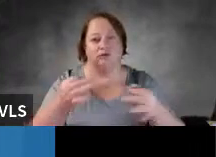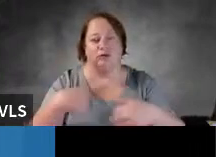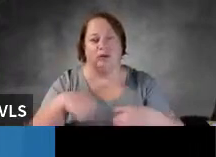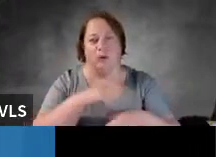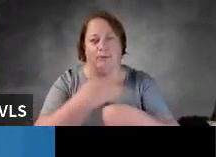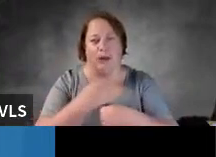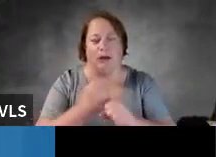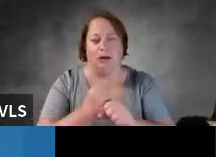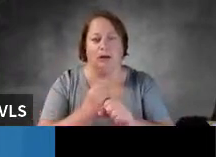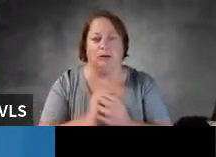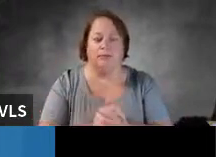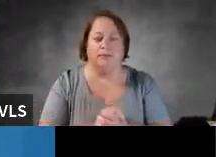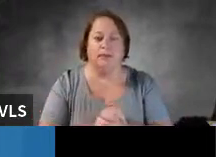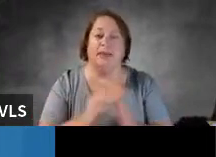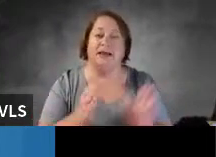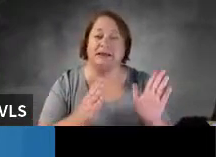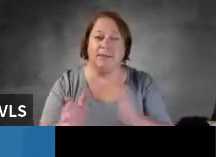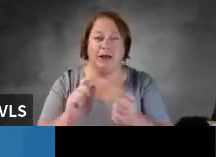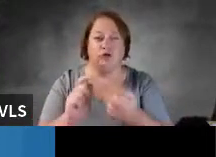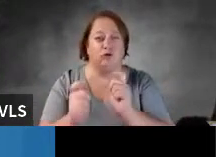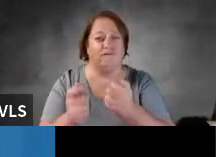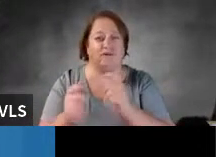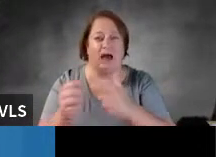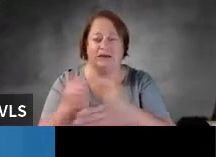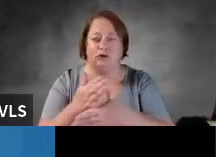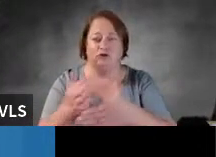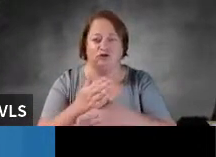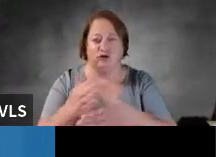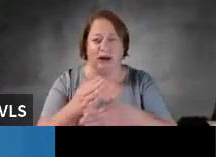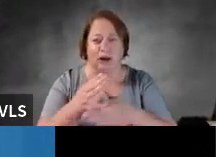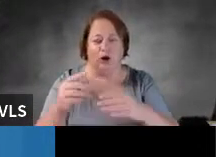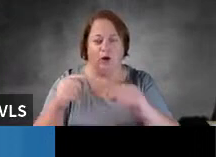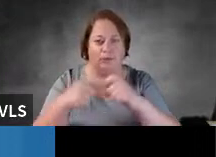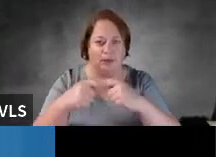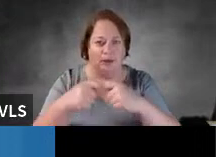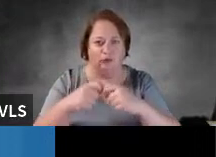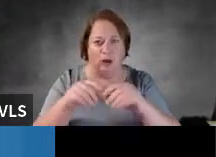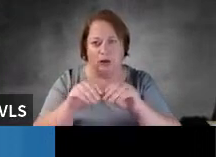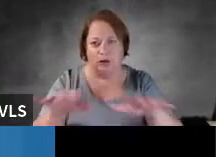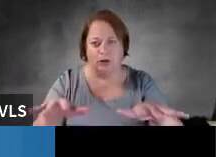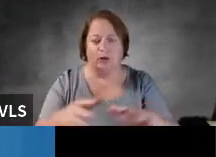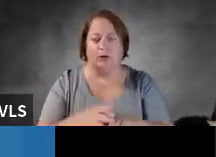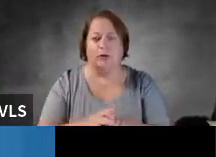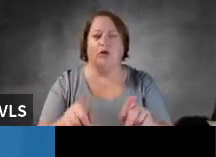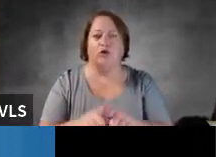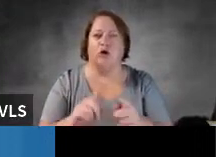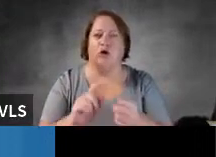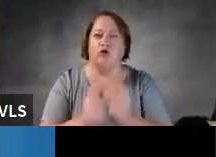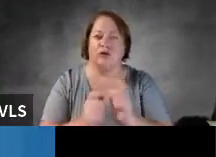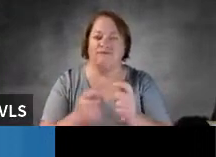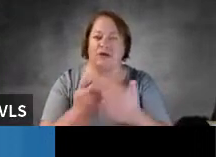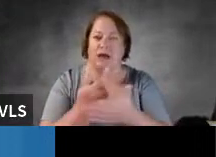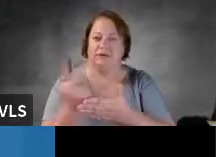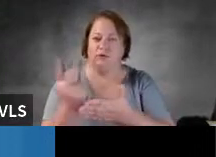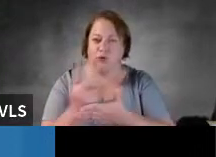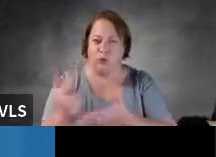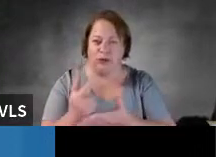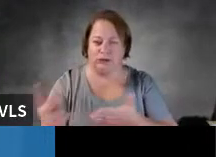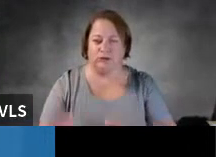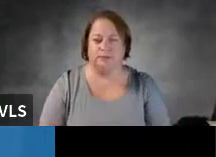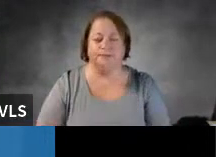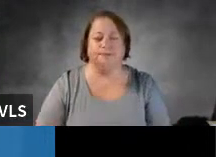made. These plans are revised and shared electronically, and they are revised every 2 weeks.